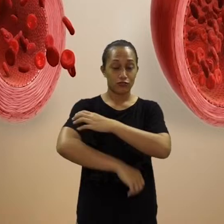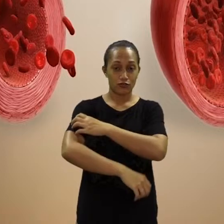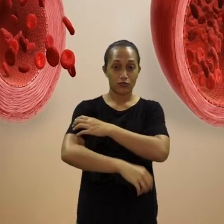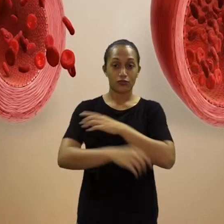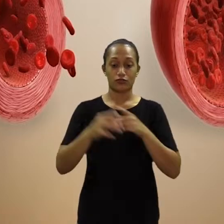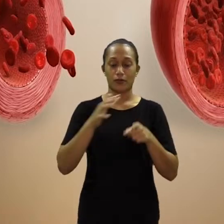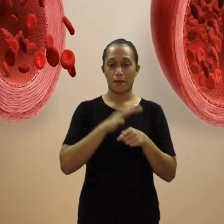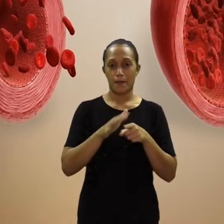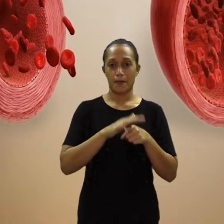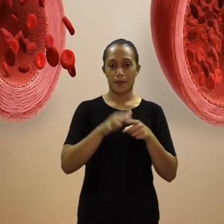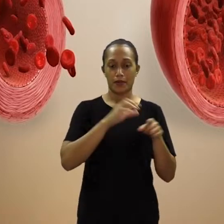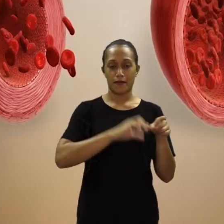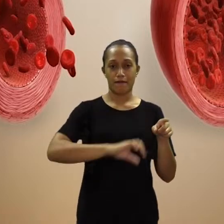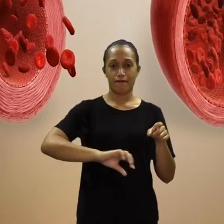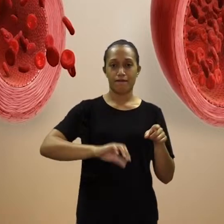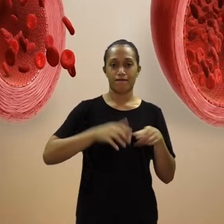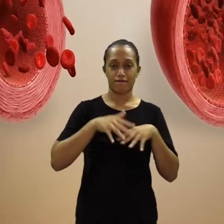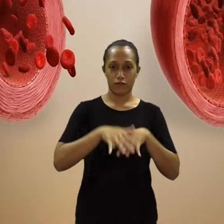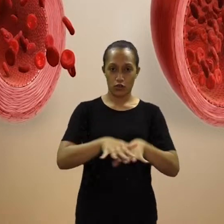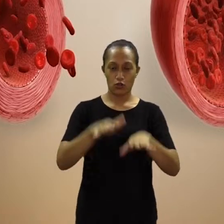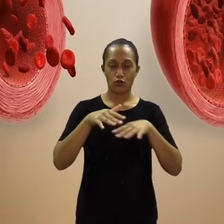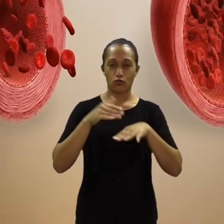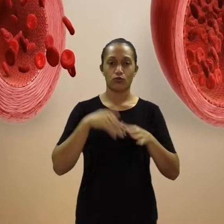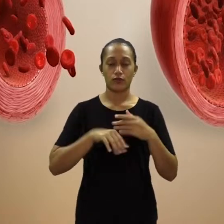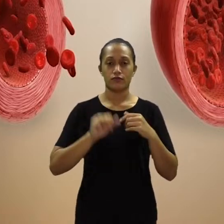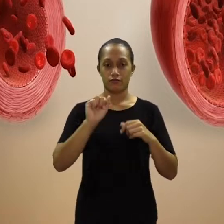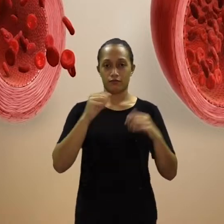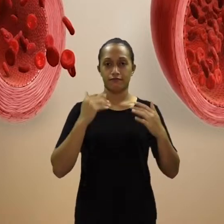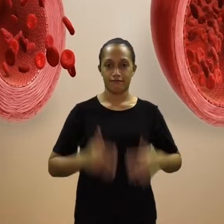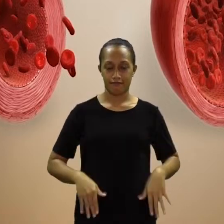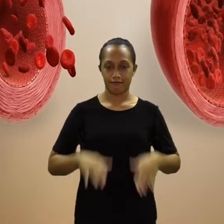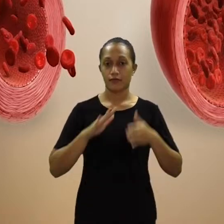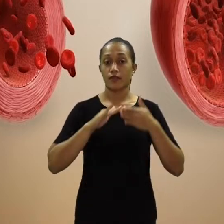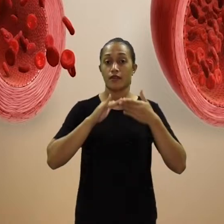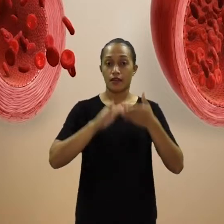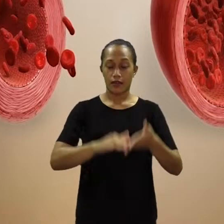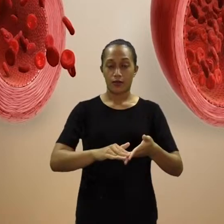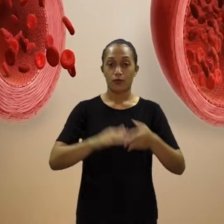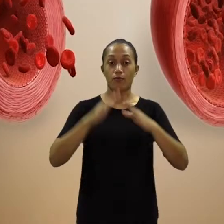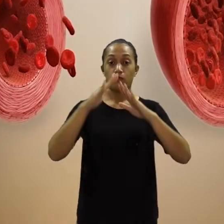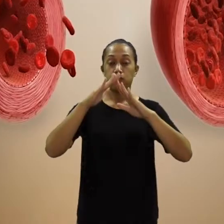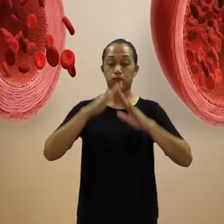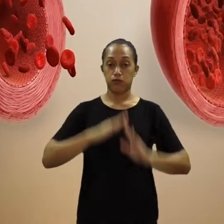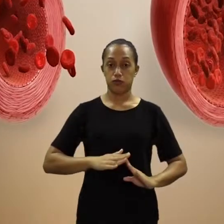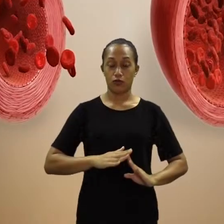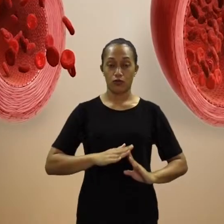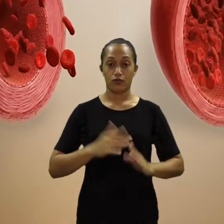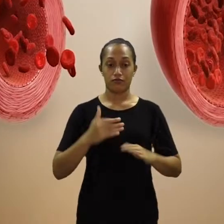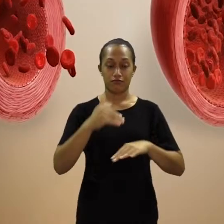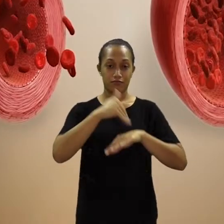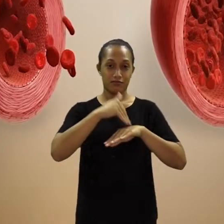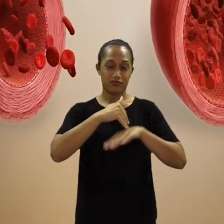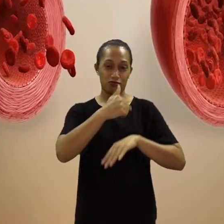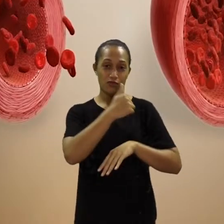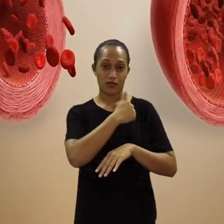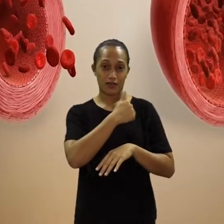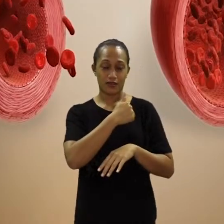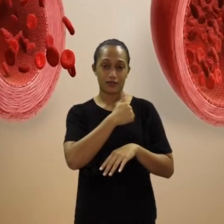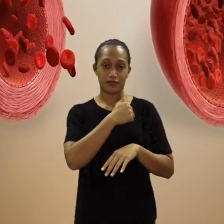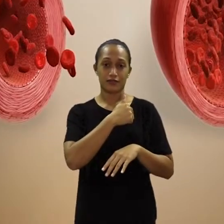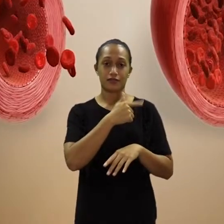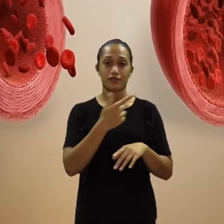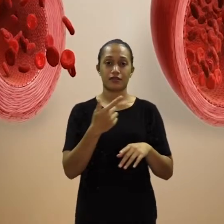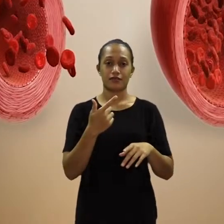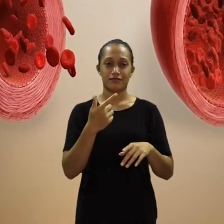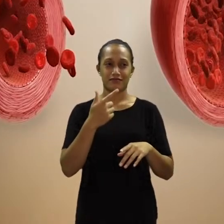blood flow raises the oxygen levels in your body. This helps lower your risk of heart diseases such as high cholesterol, coronary